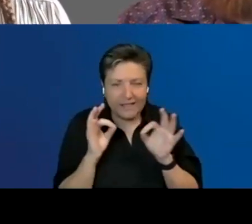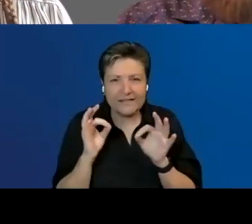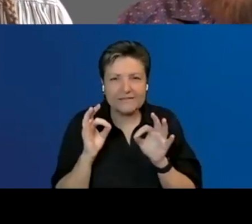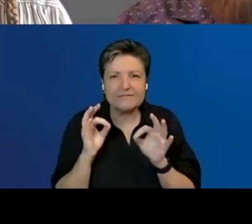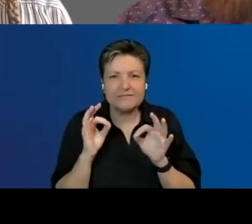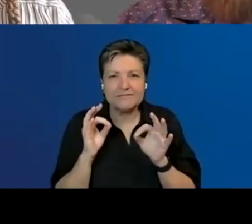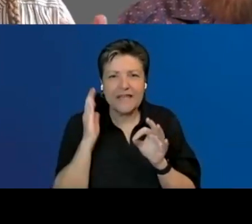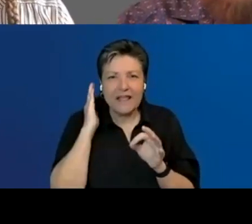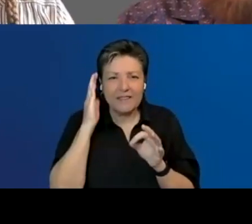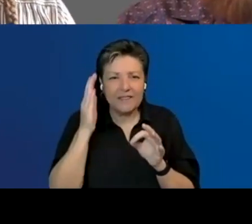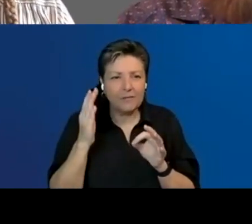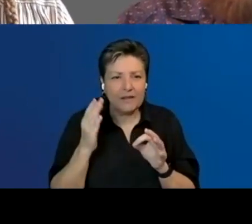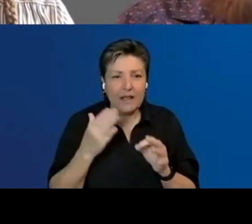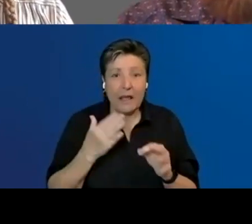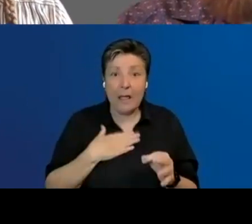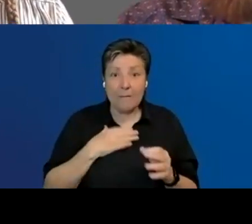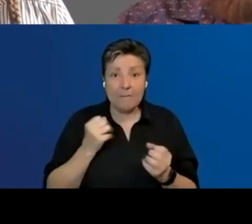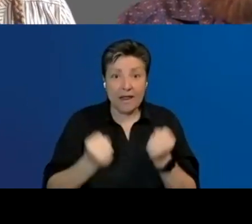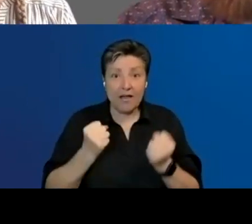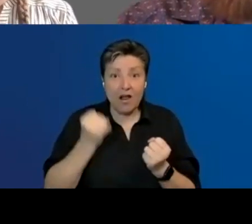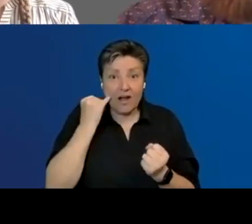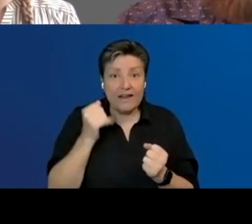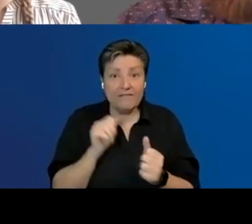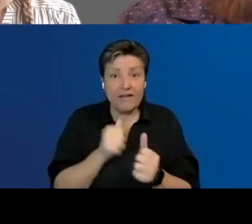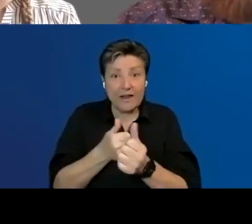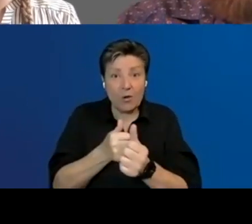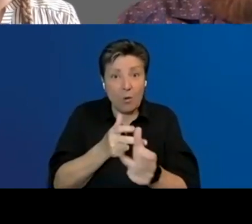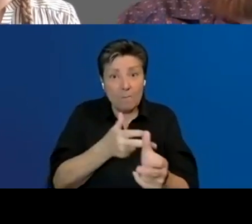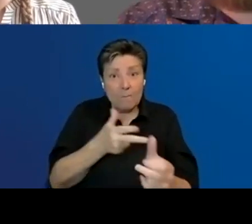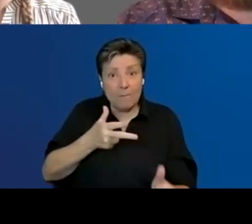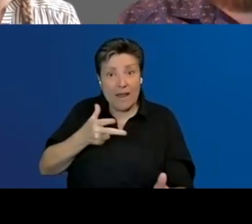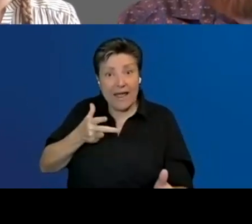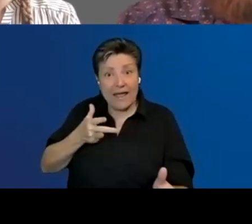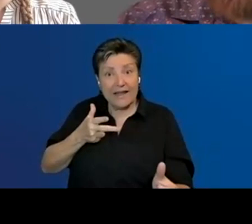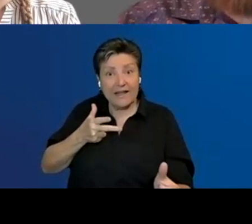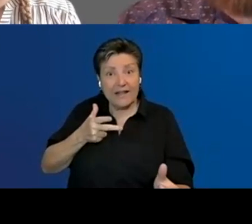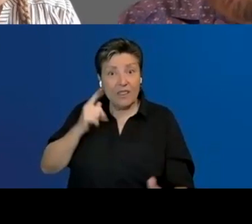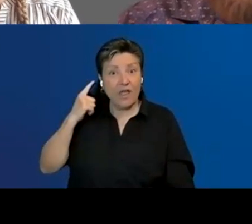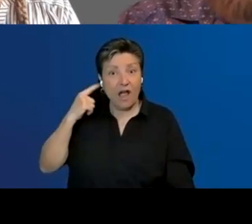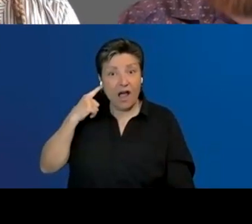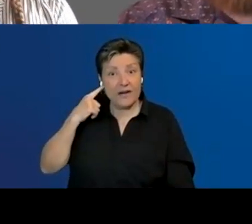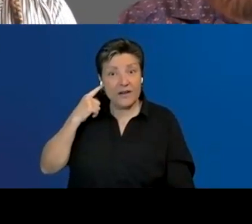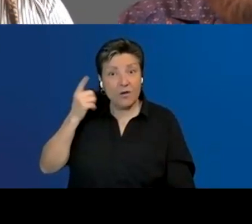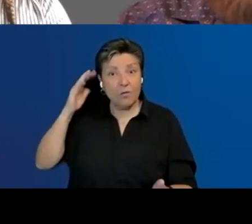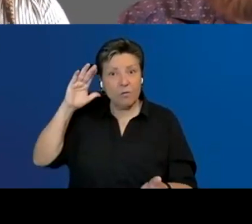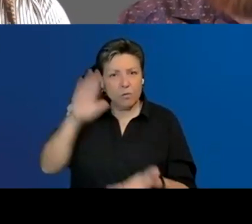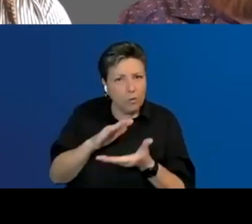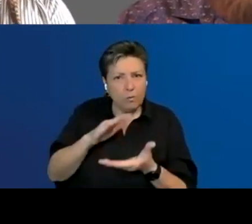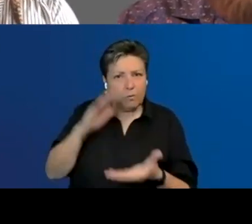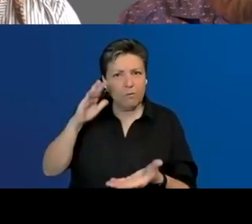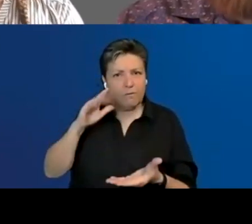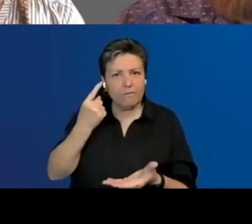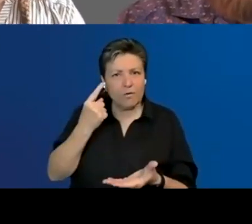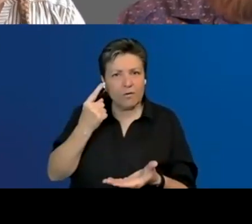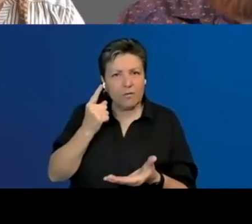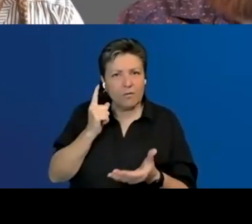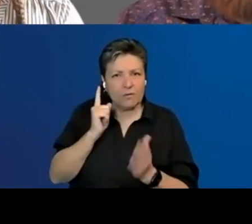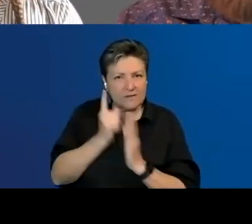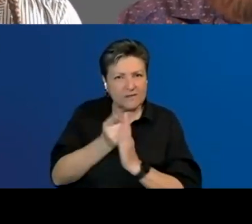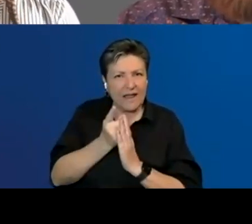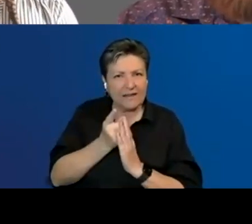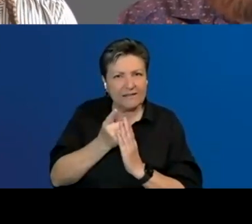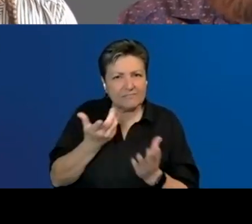going to reverse. I don't know, my car, when I reverse, it like dampens the audio for a second. And so,